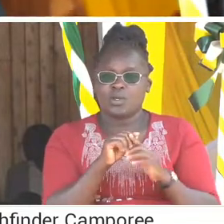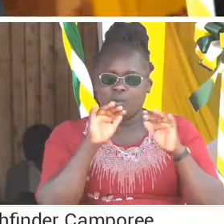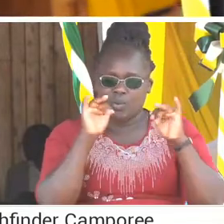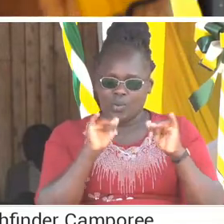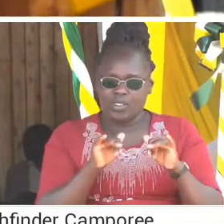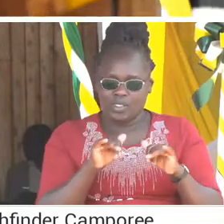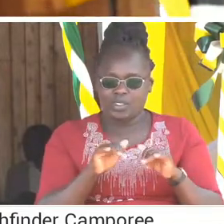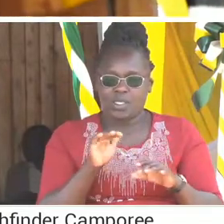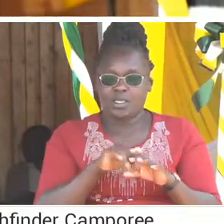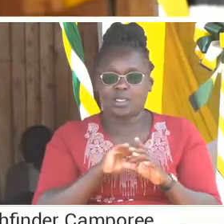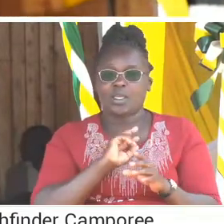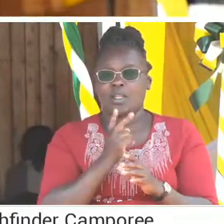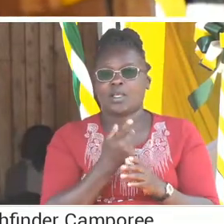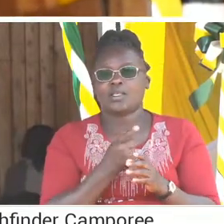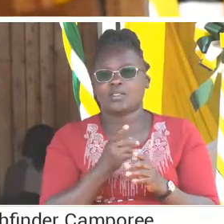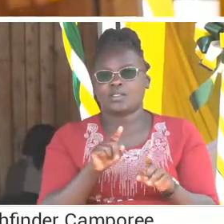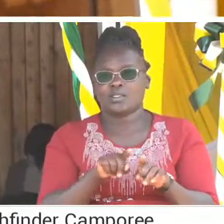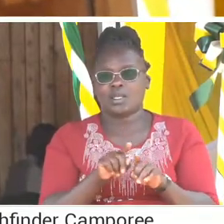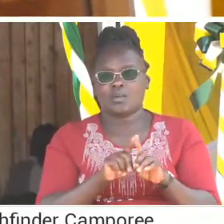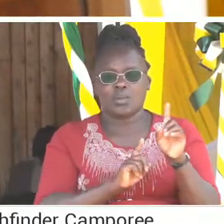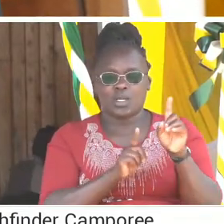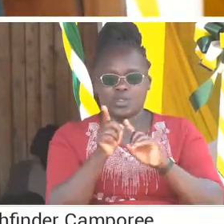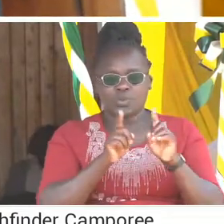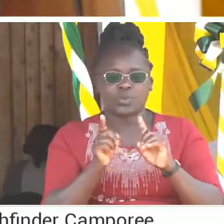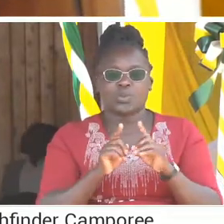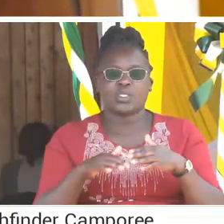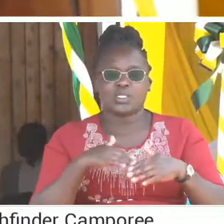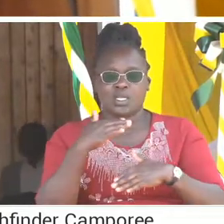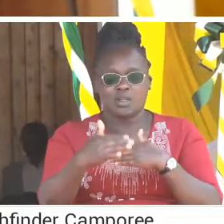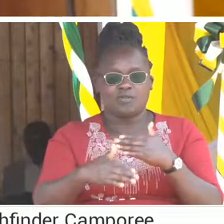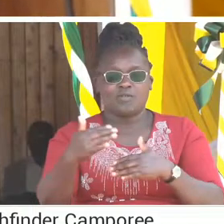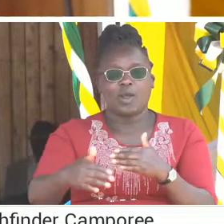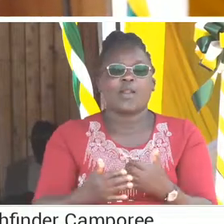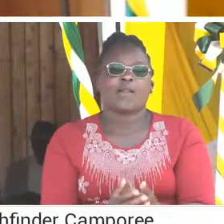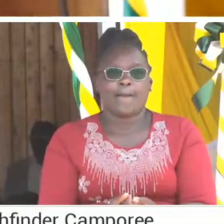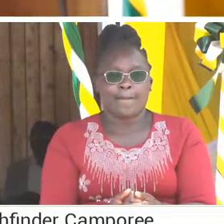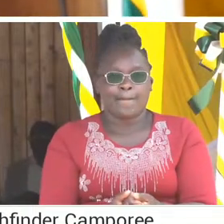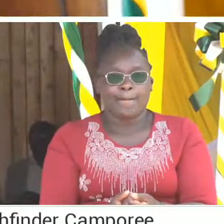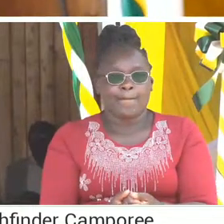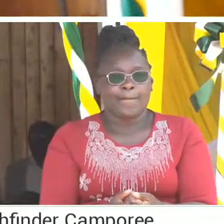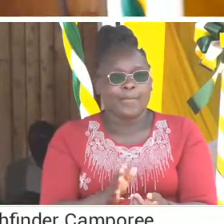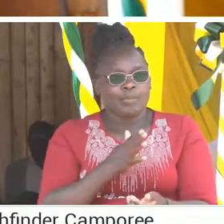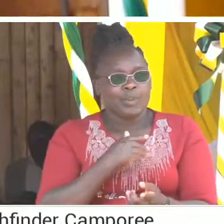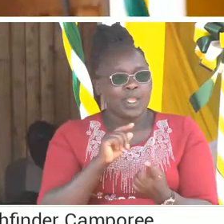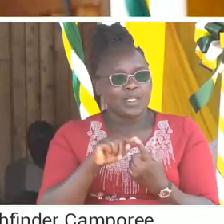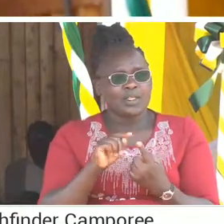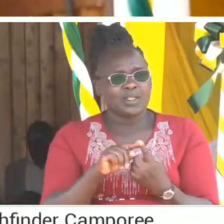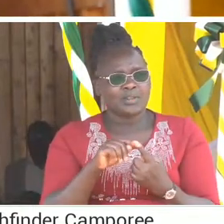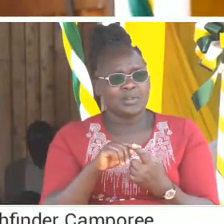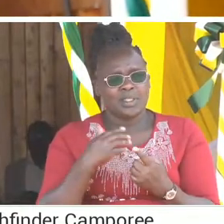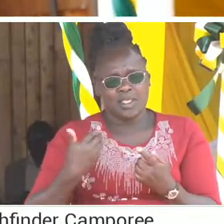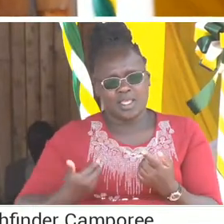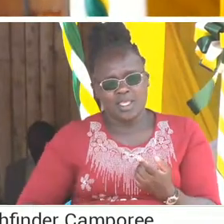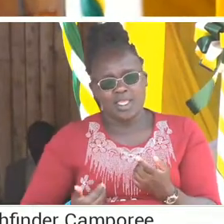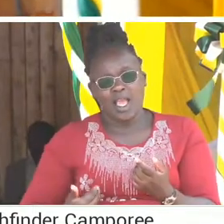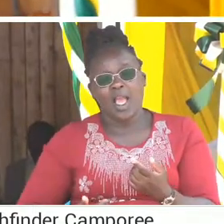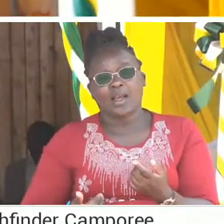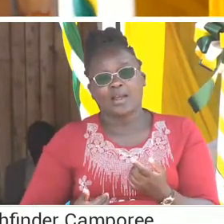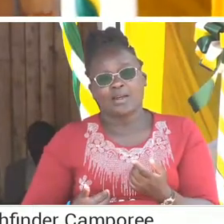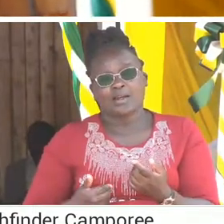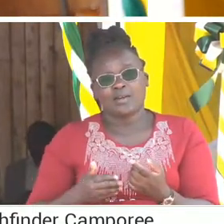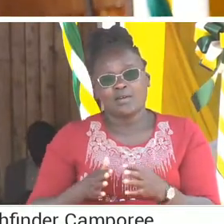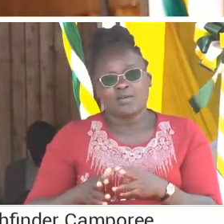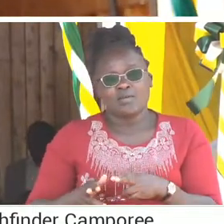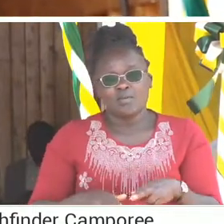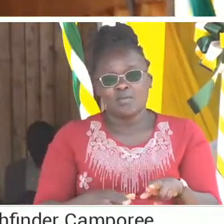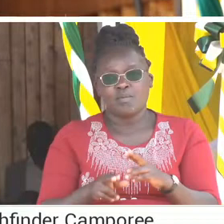Now, to the heart and soul of our Pathfinder family, our young Pathfinders, young men and women